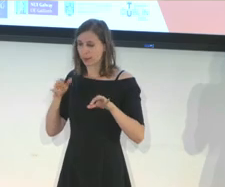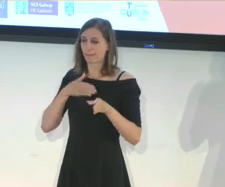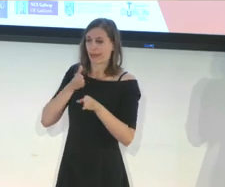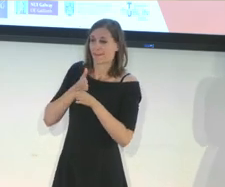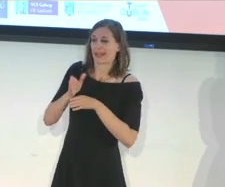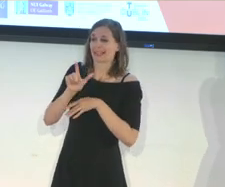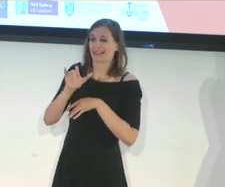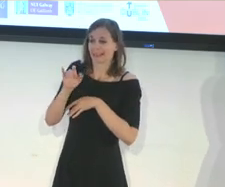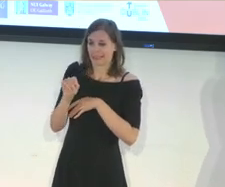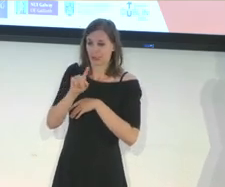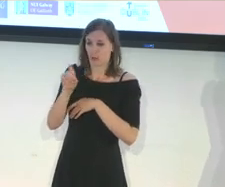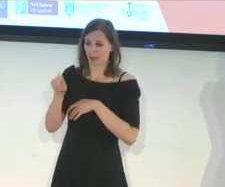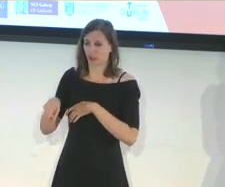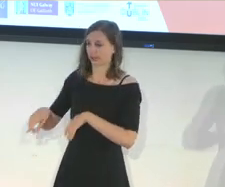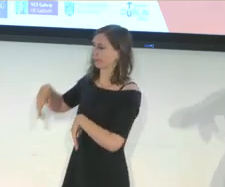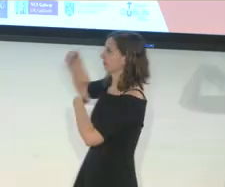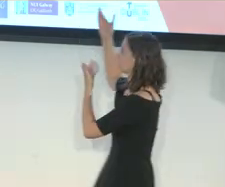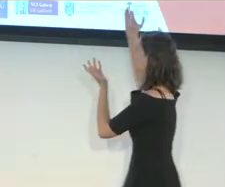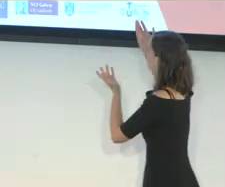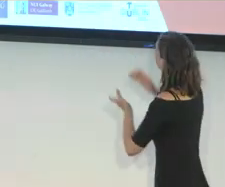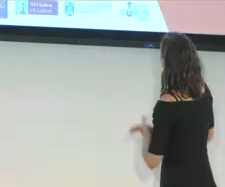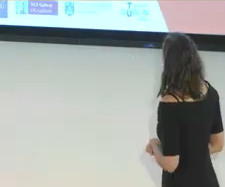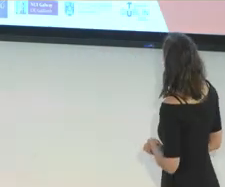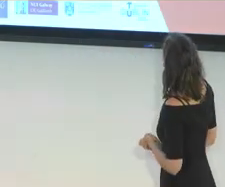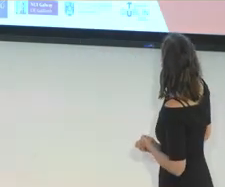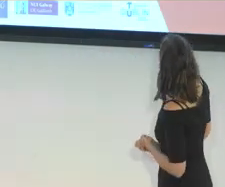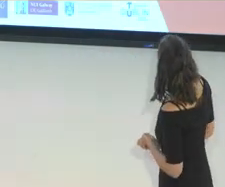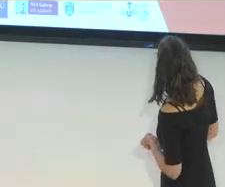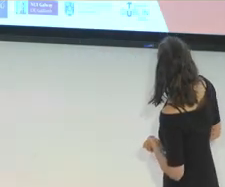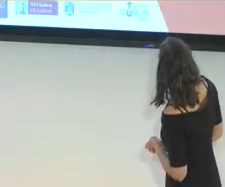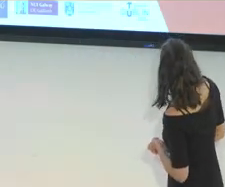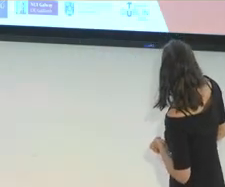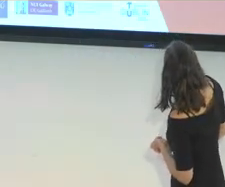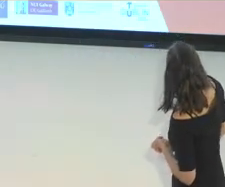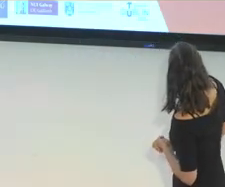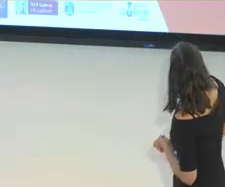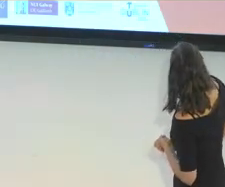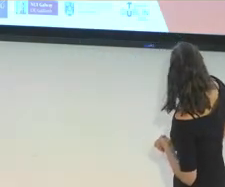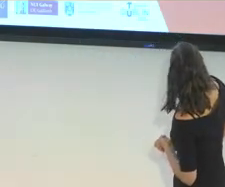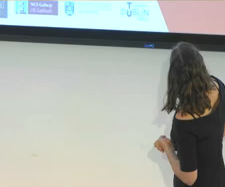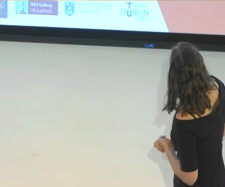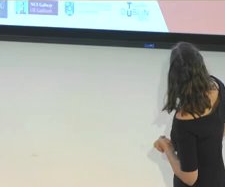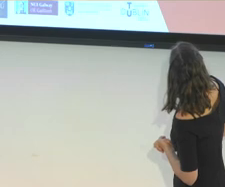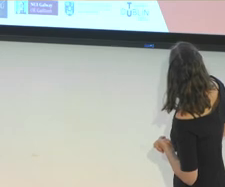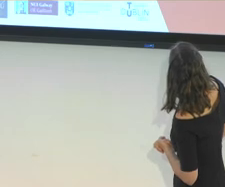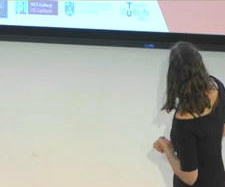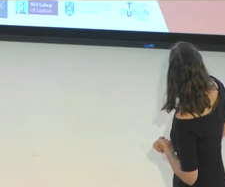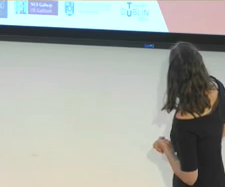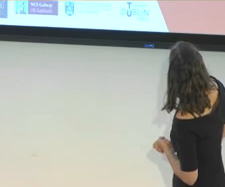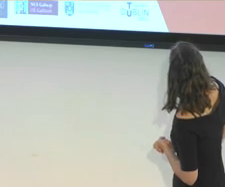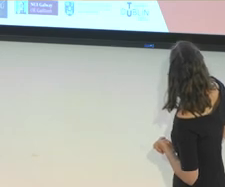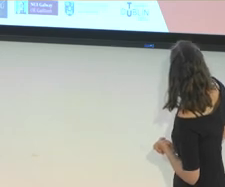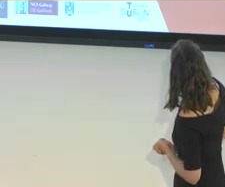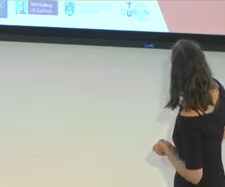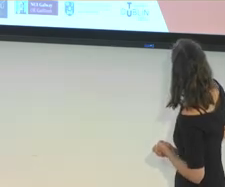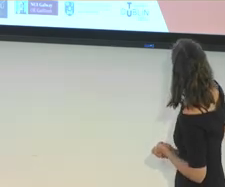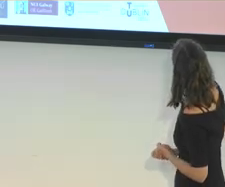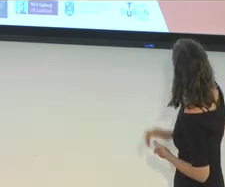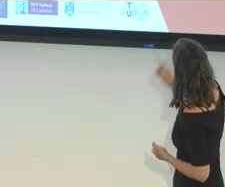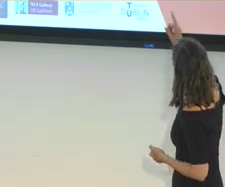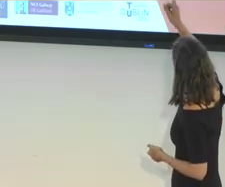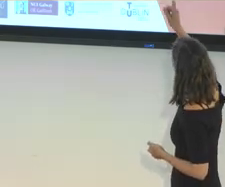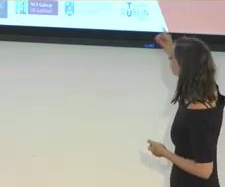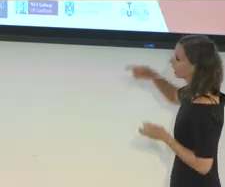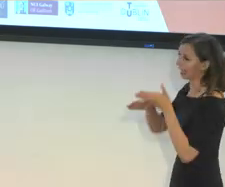was, what is the state of the art, future scopes, and challenges in automated lip reading? There were a number of